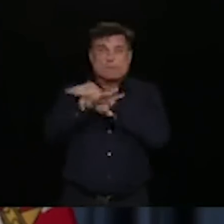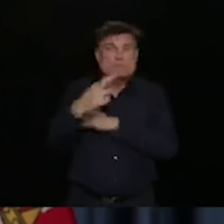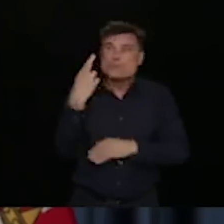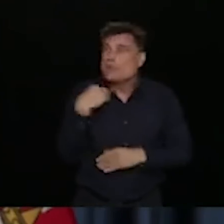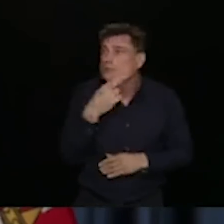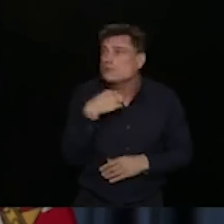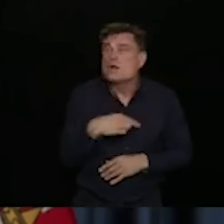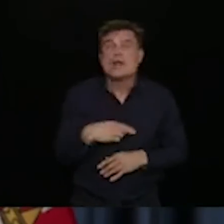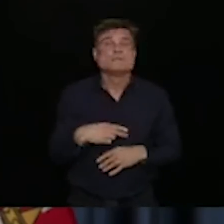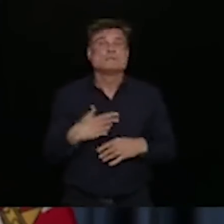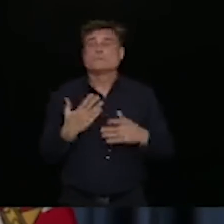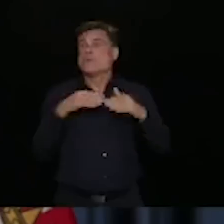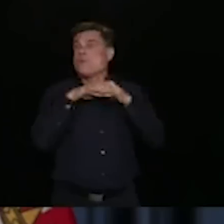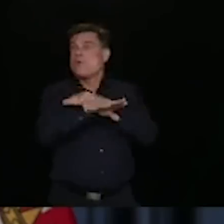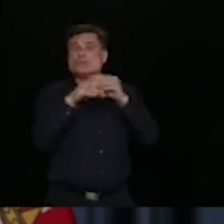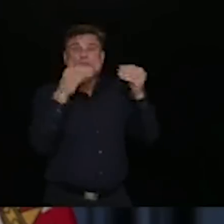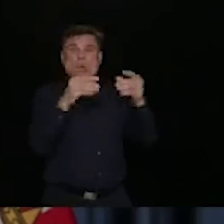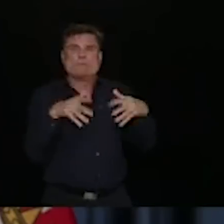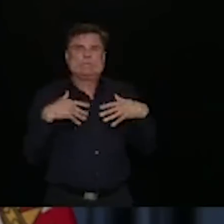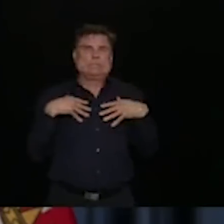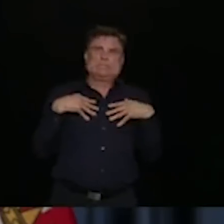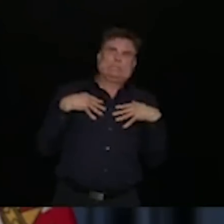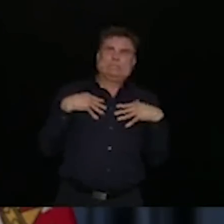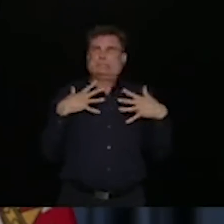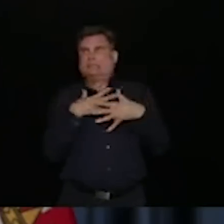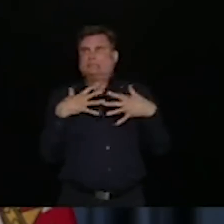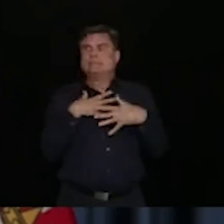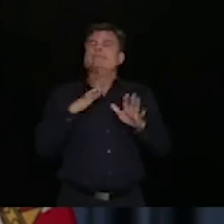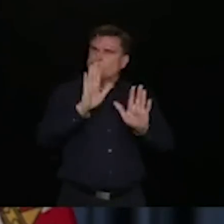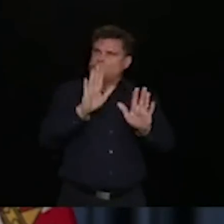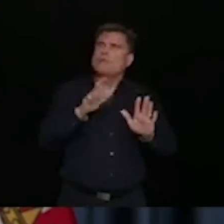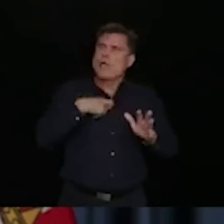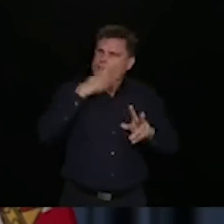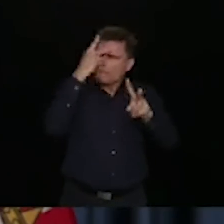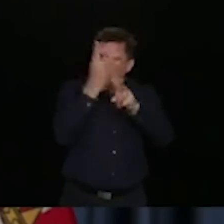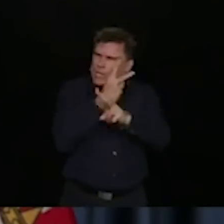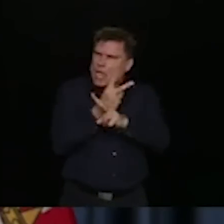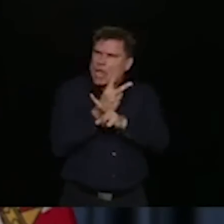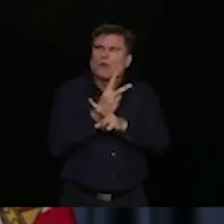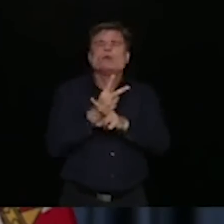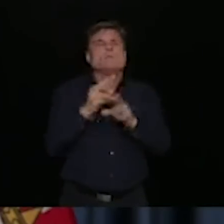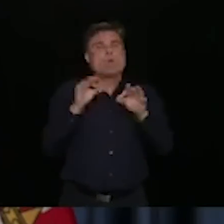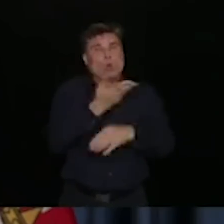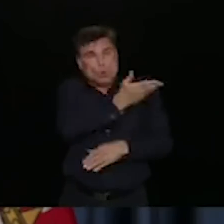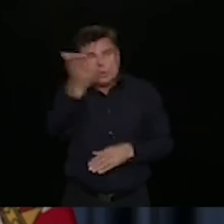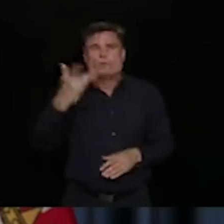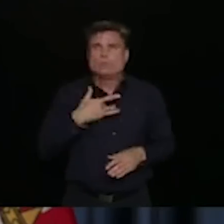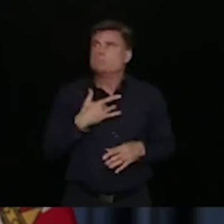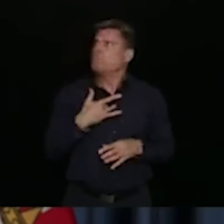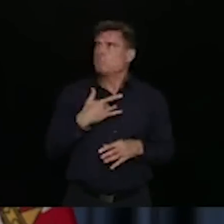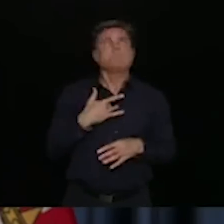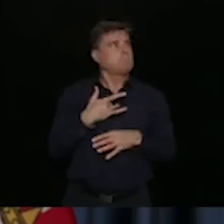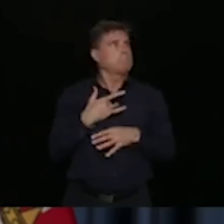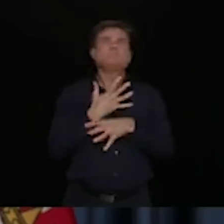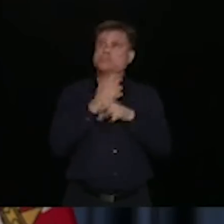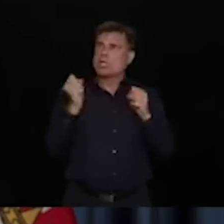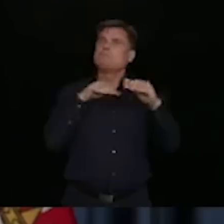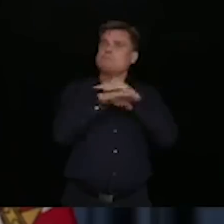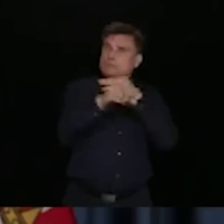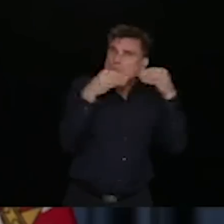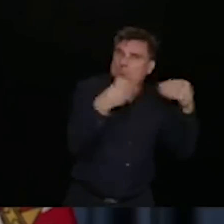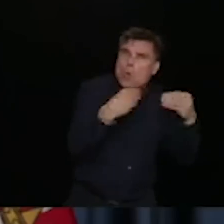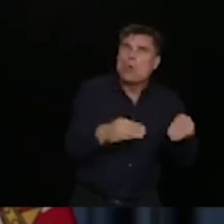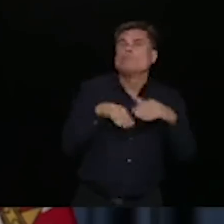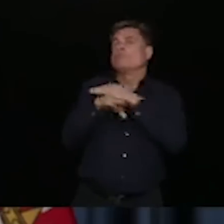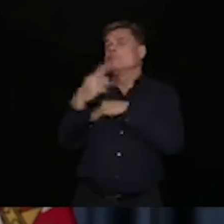they're not going to do it. They're going to find some other way to achieve their end results. And that's why we have a plan to cope